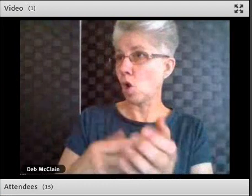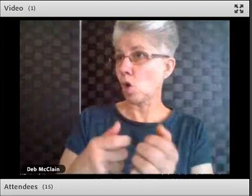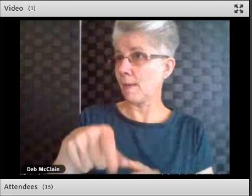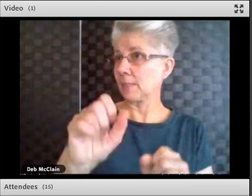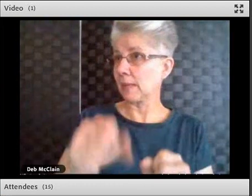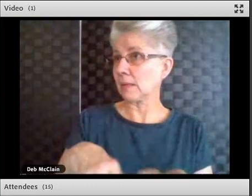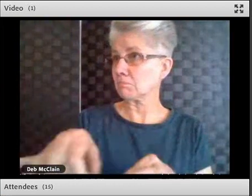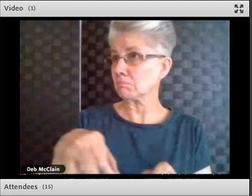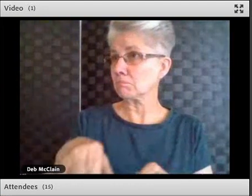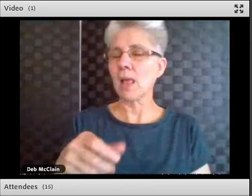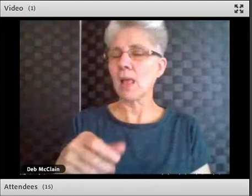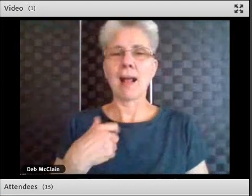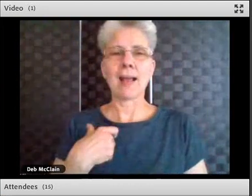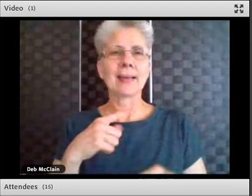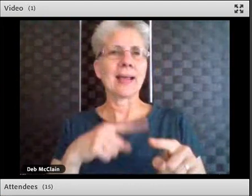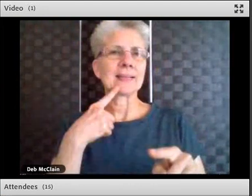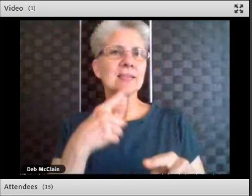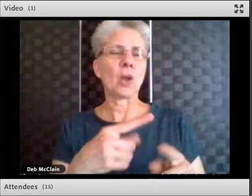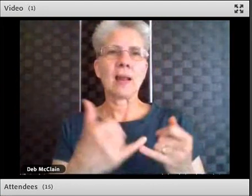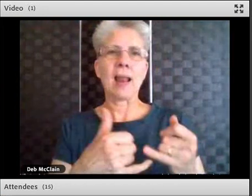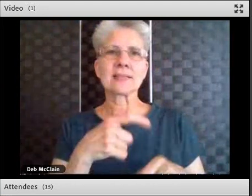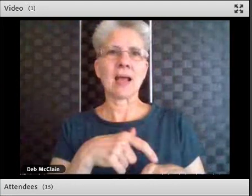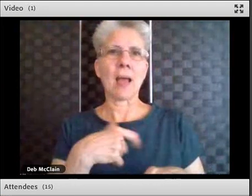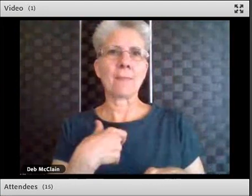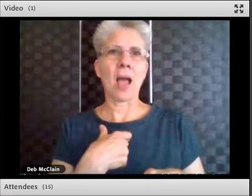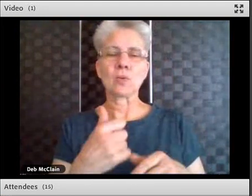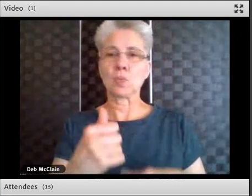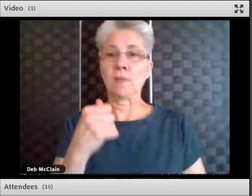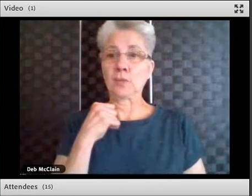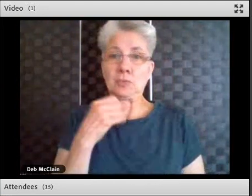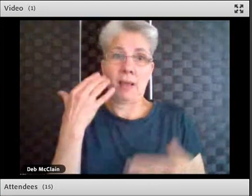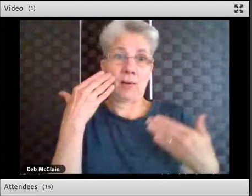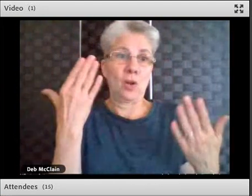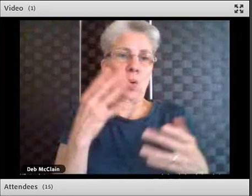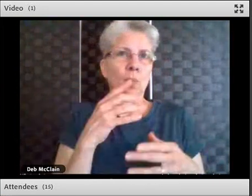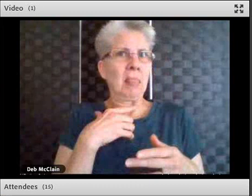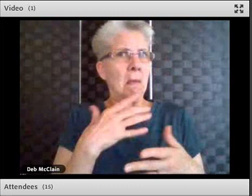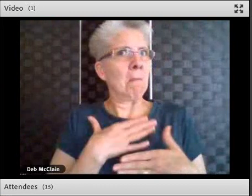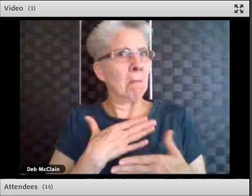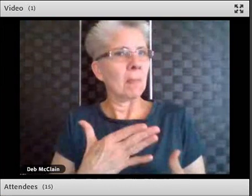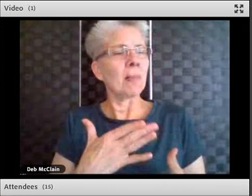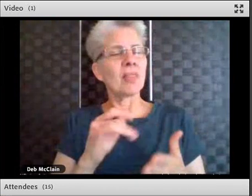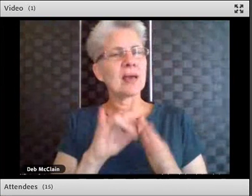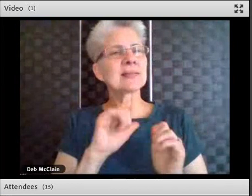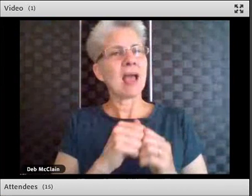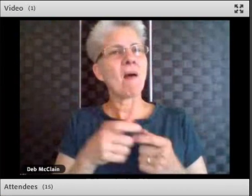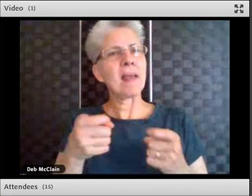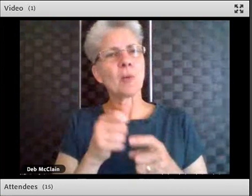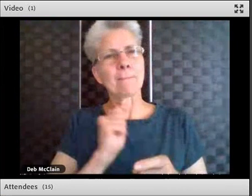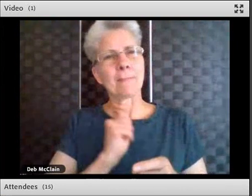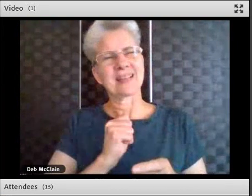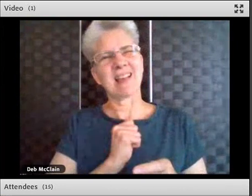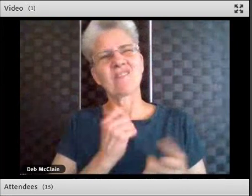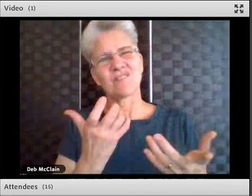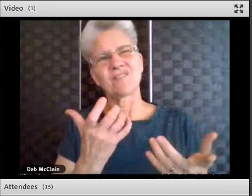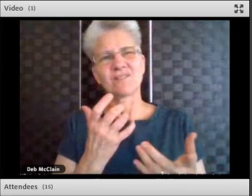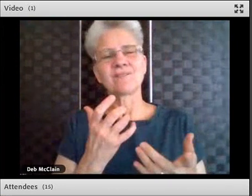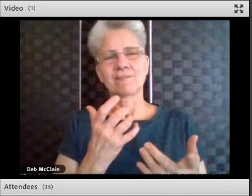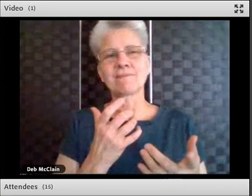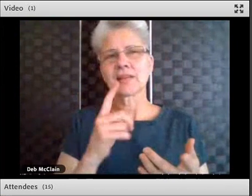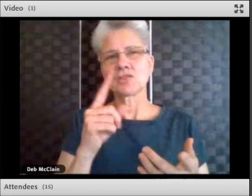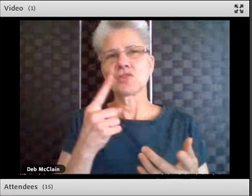them? And I could not tell you the last time I was refused. So that's how I handle it myself.